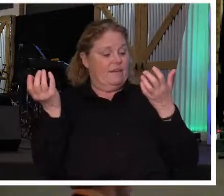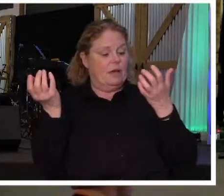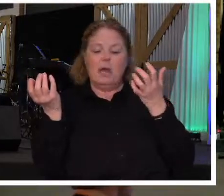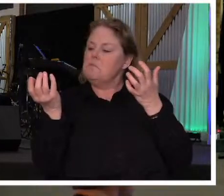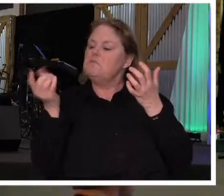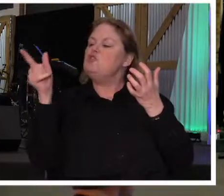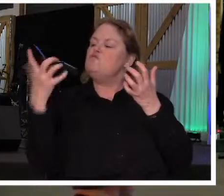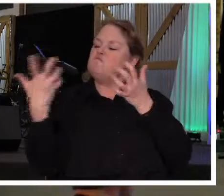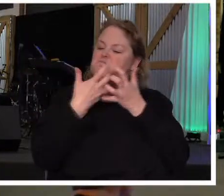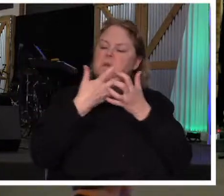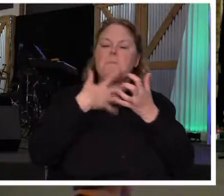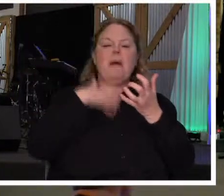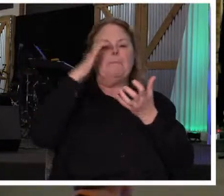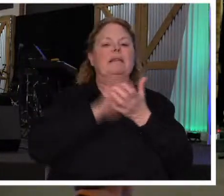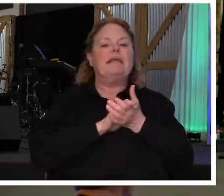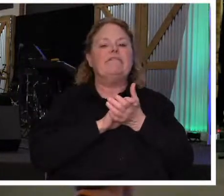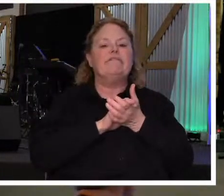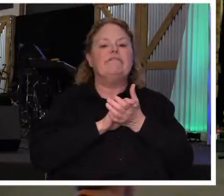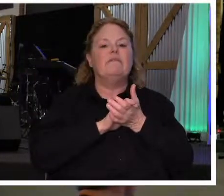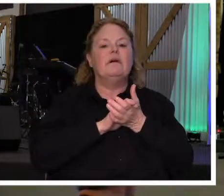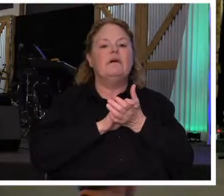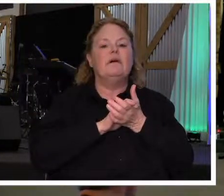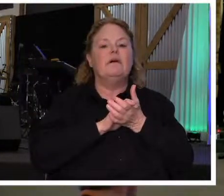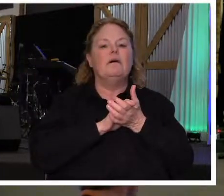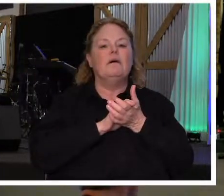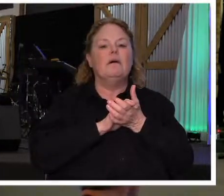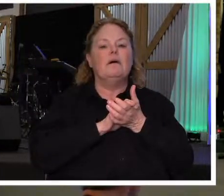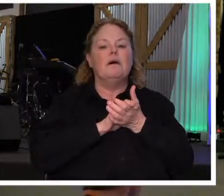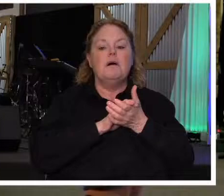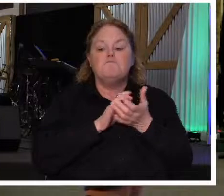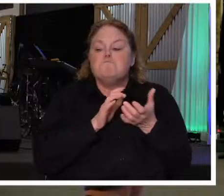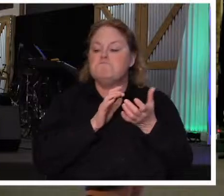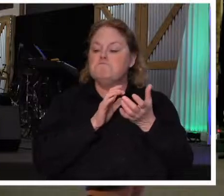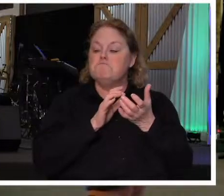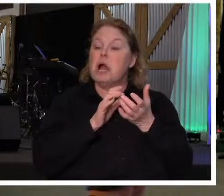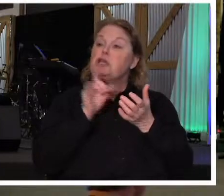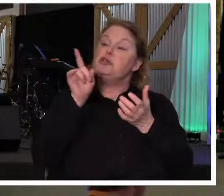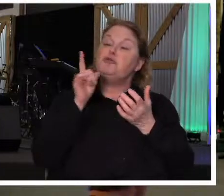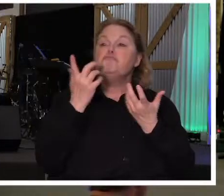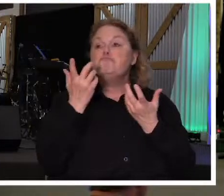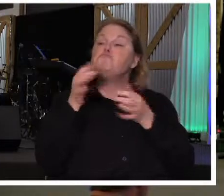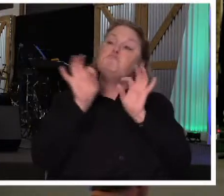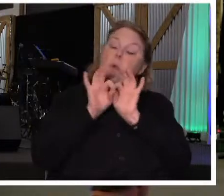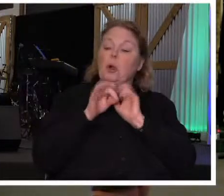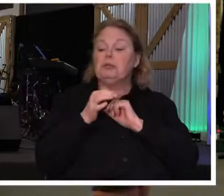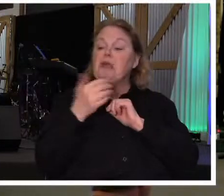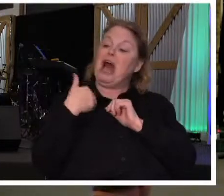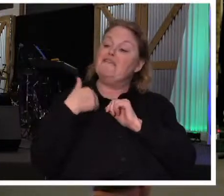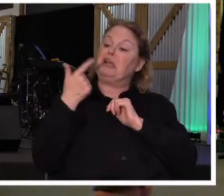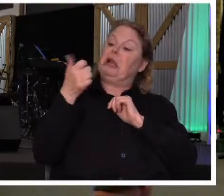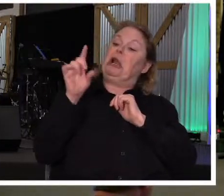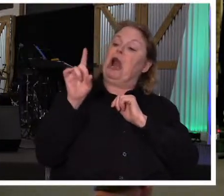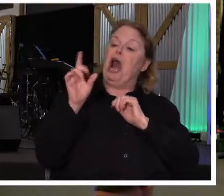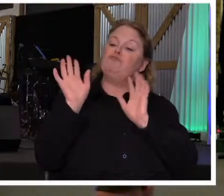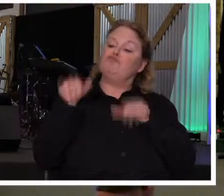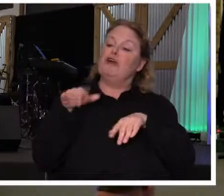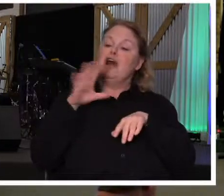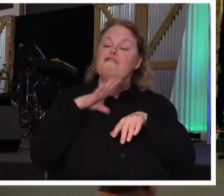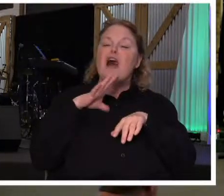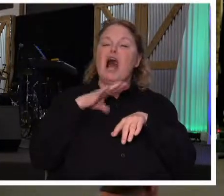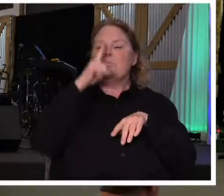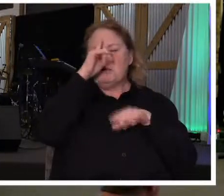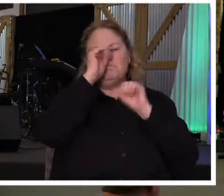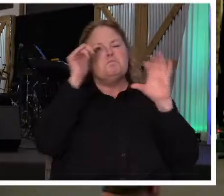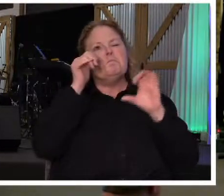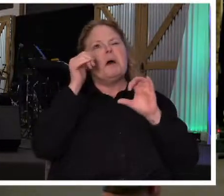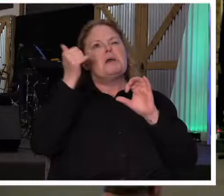You find that the weight of God to you is something that is malleable. And so you build your life around your concept of